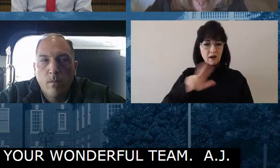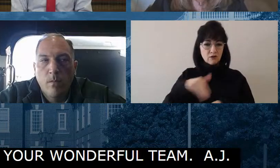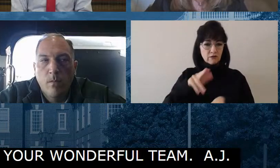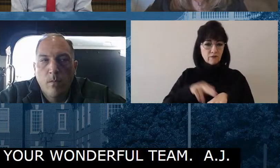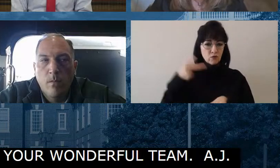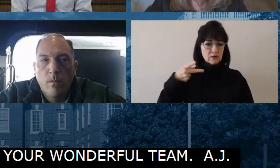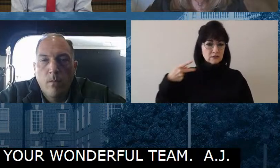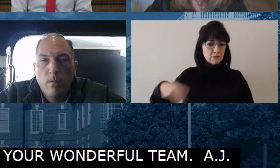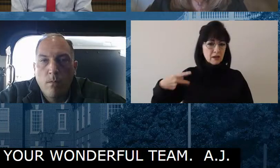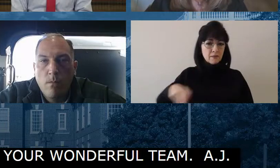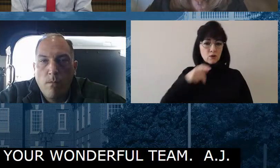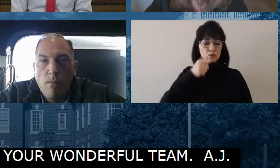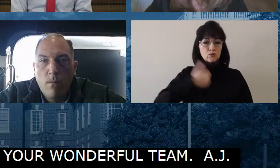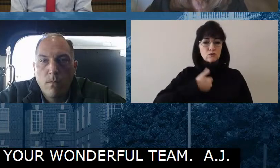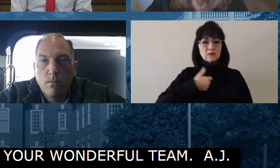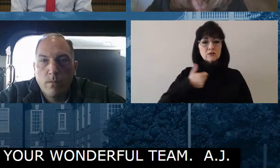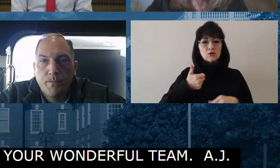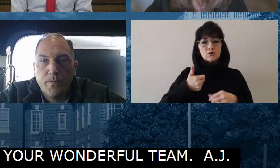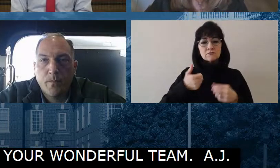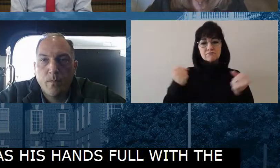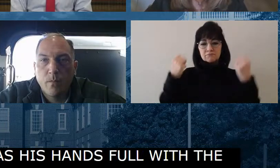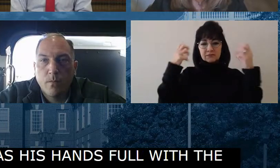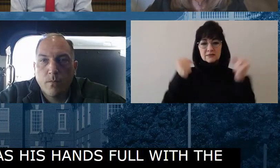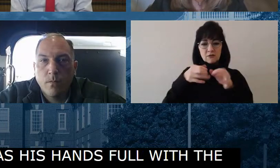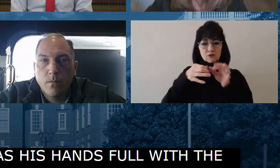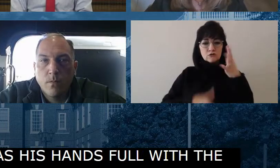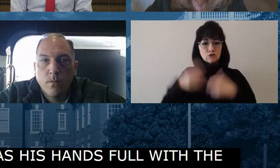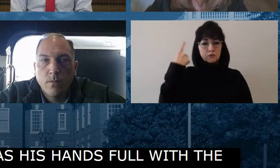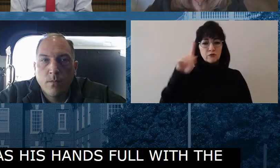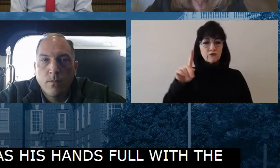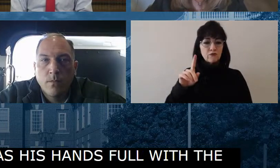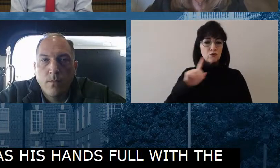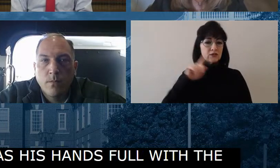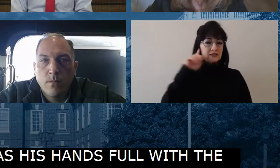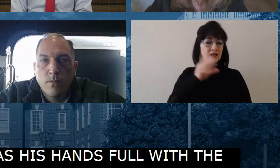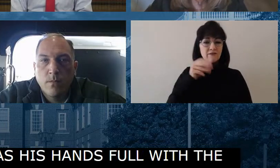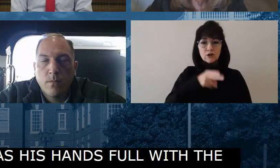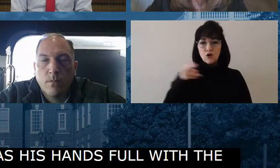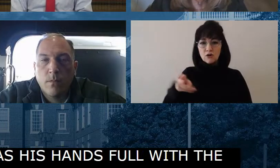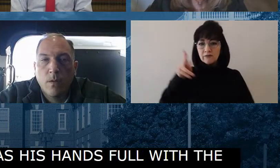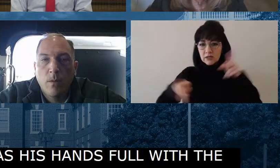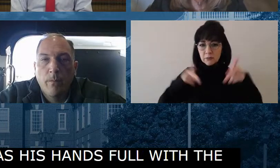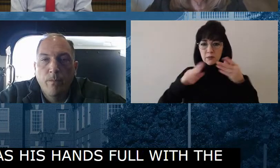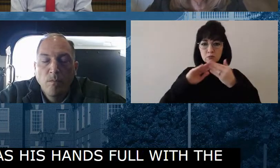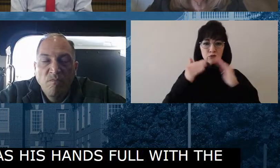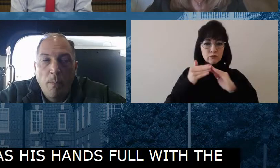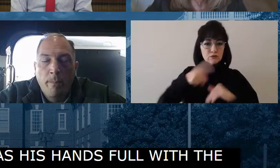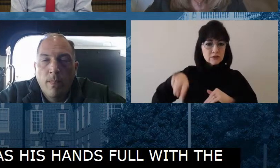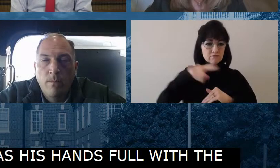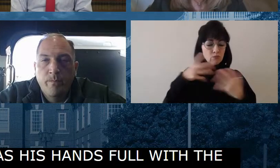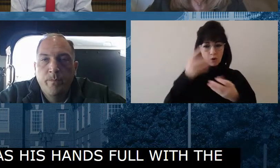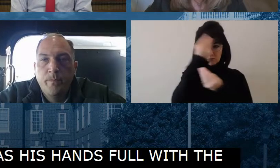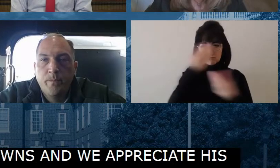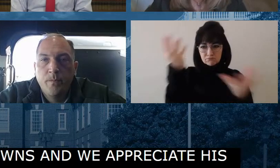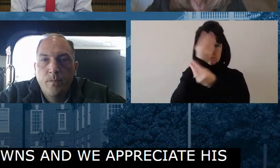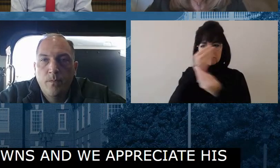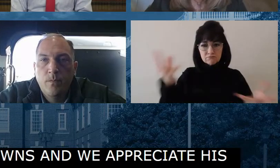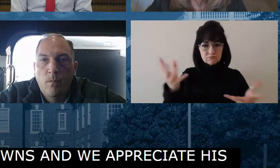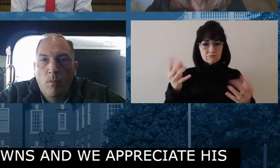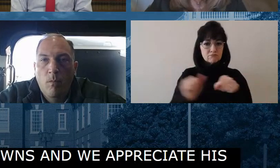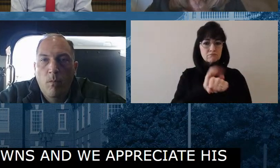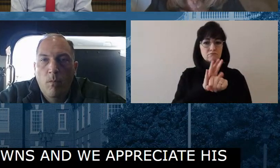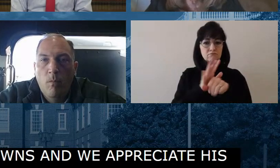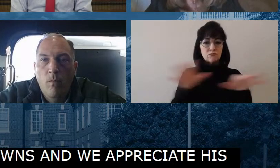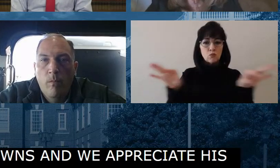our sign language expert for the hard of the deaf and hard of hearing community. Today,